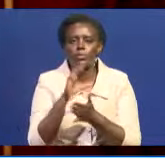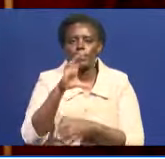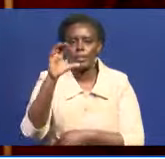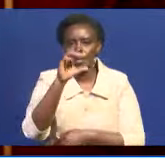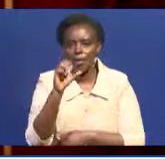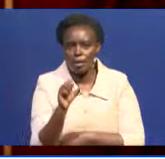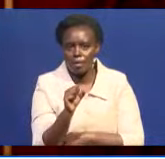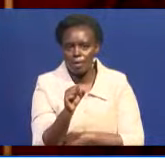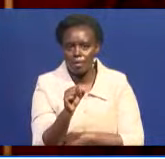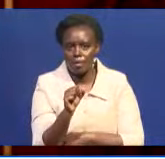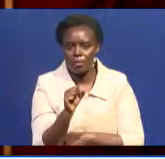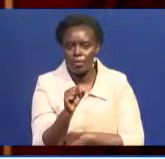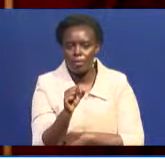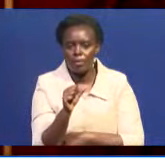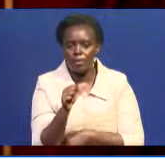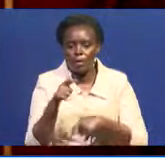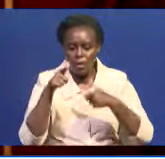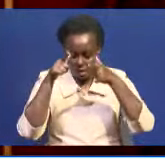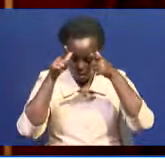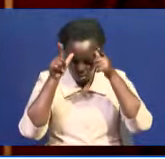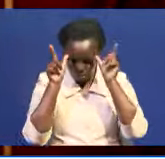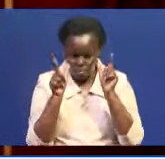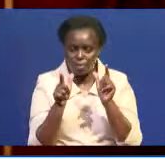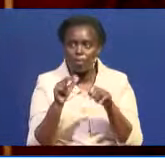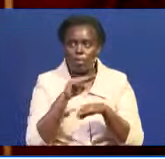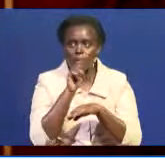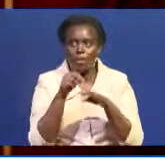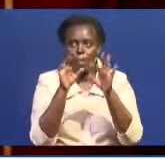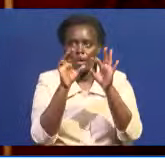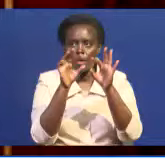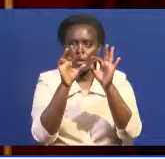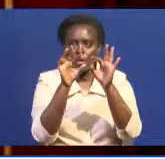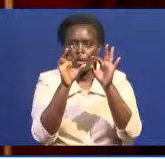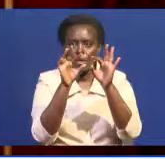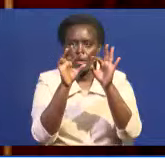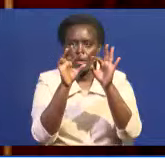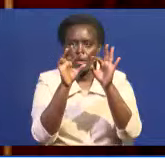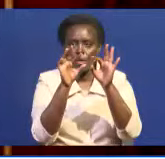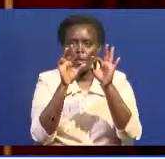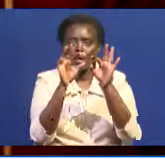Secretary, Livestock, the National Treasury and Economic,